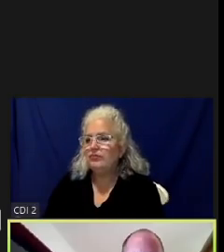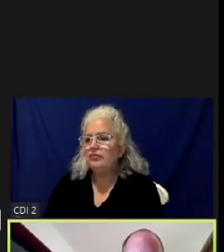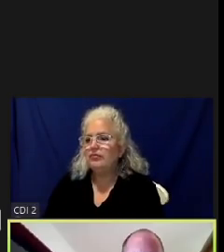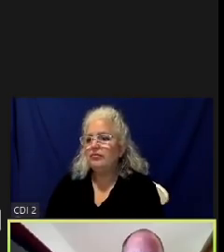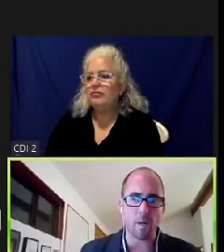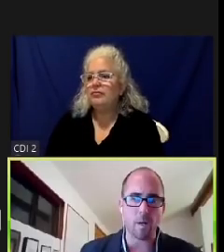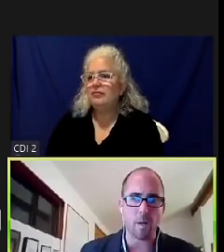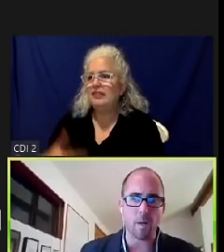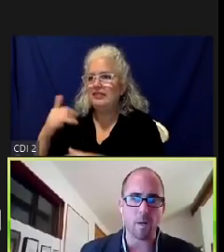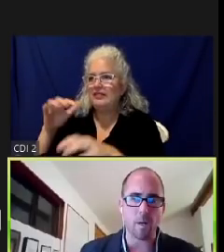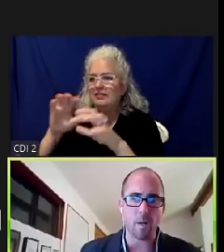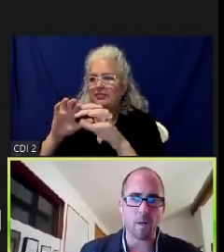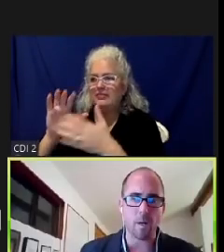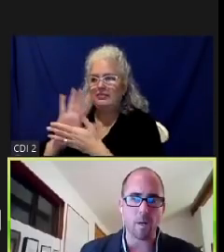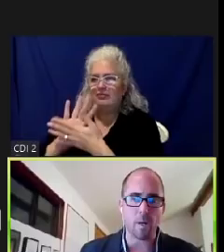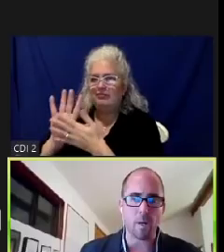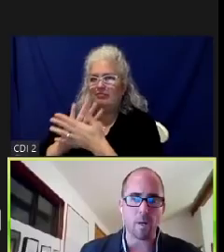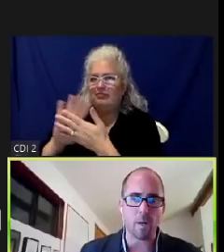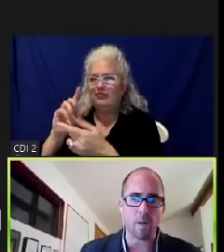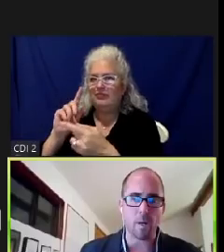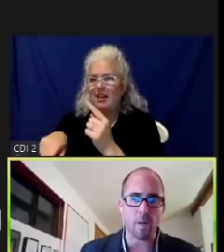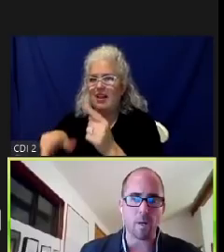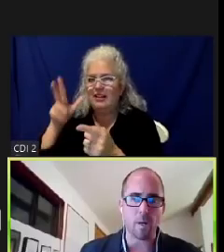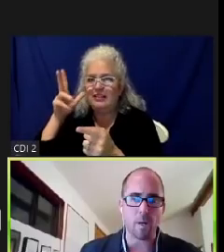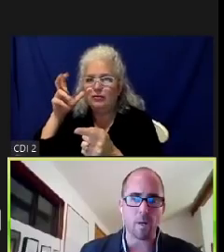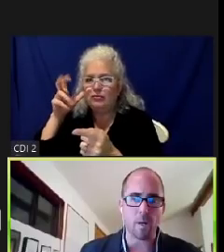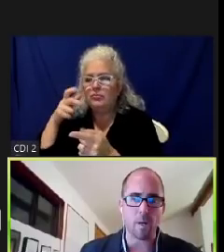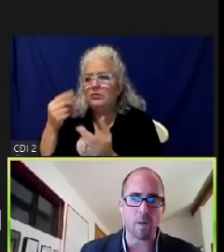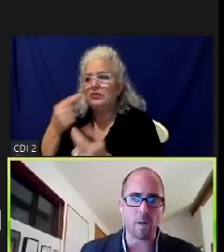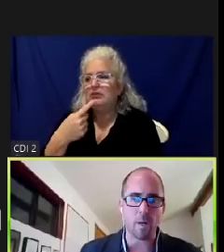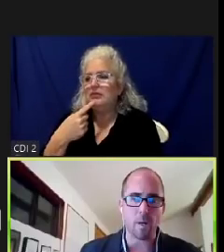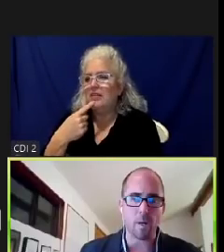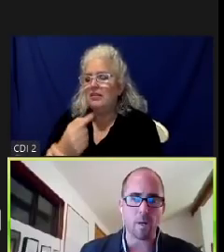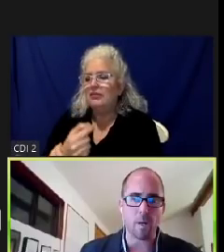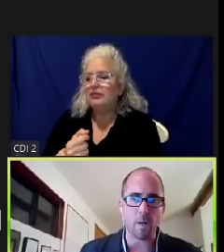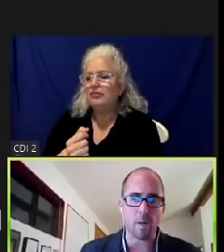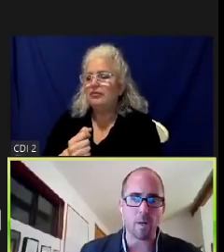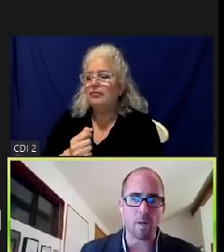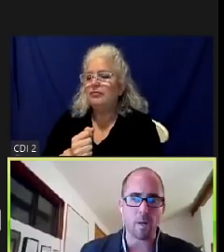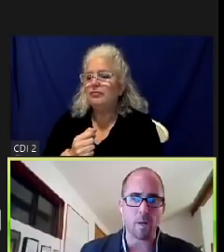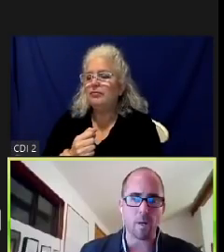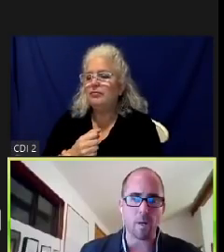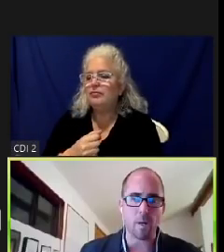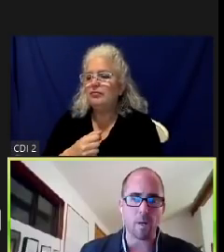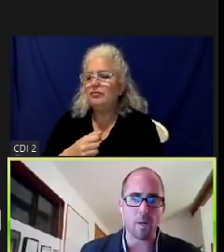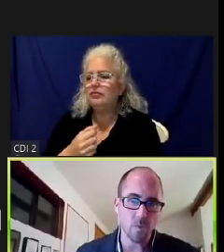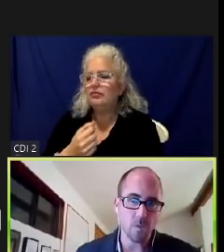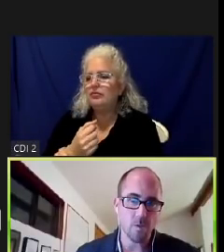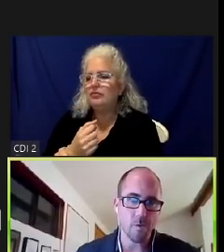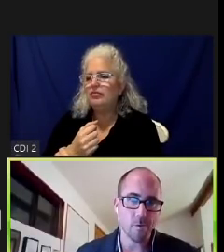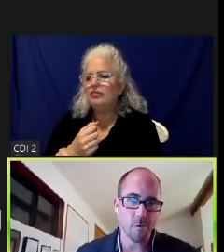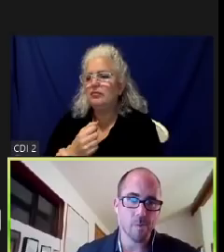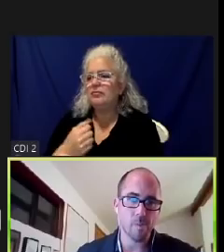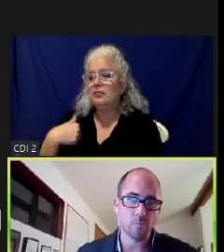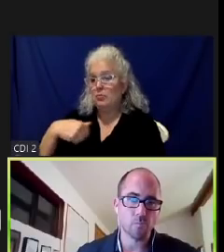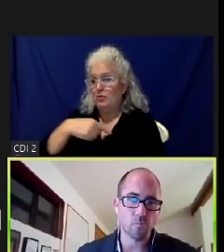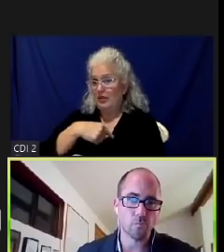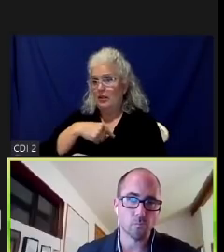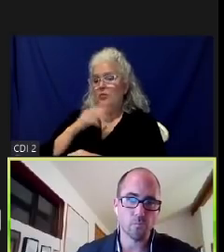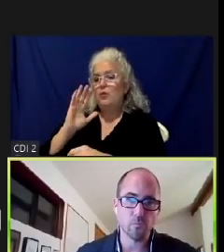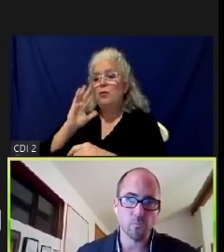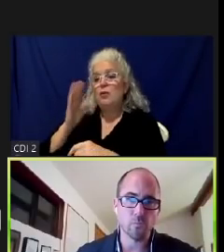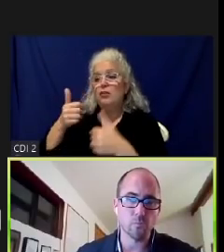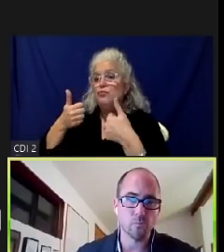that we are with, get the mobile units out of the communities, so that 6 to 7 pods within the